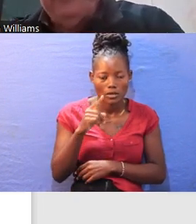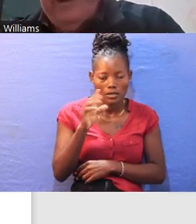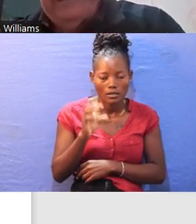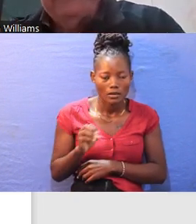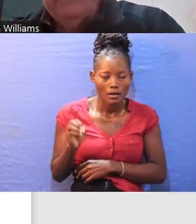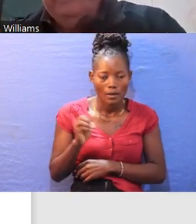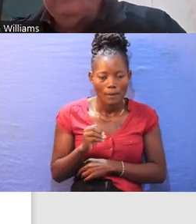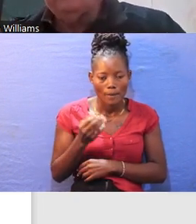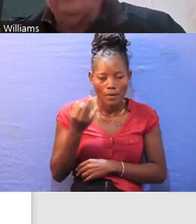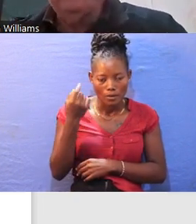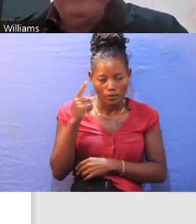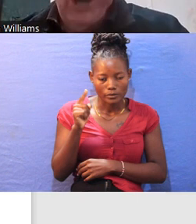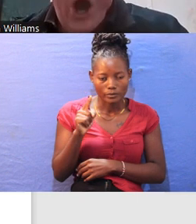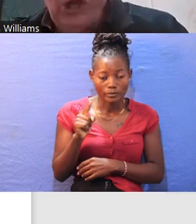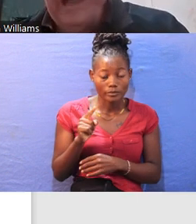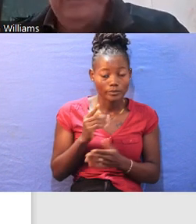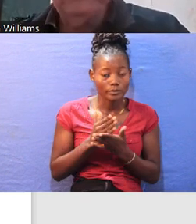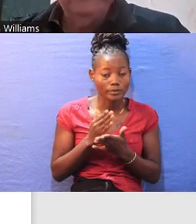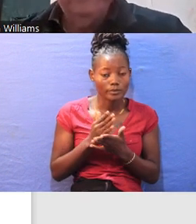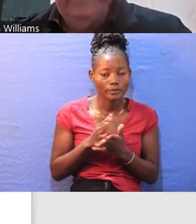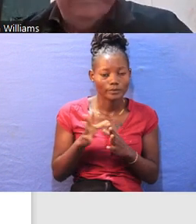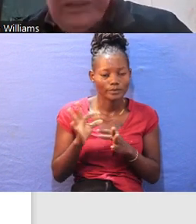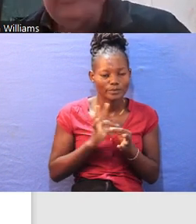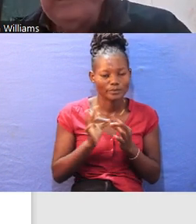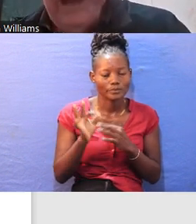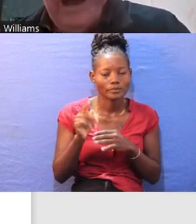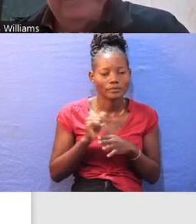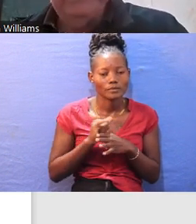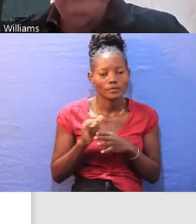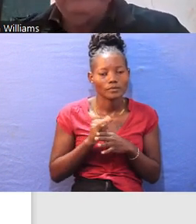speed training, it's got to be all out. It